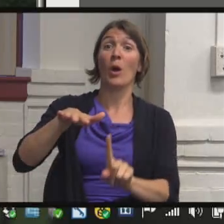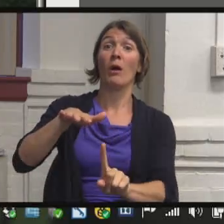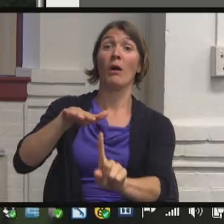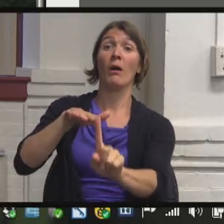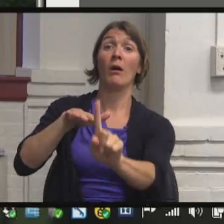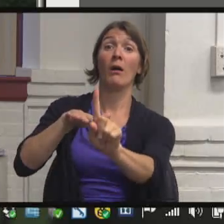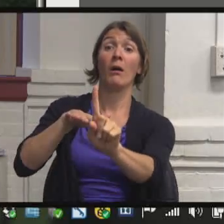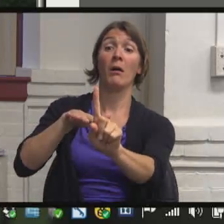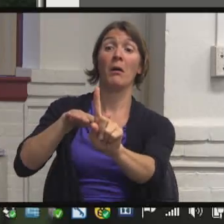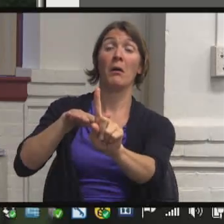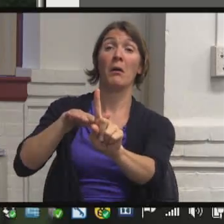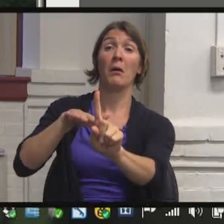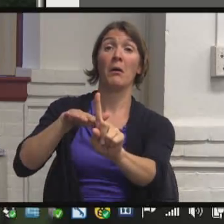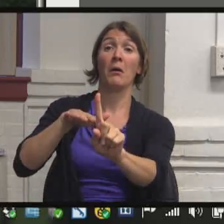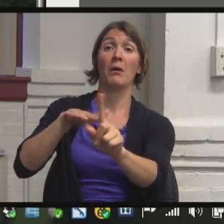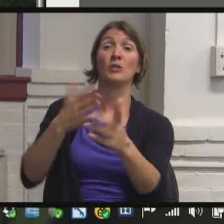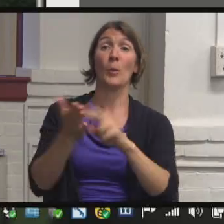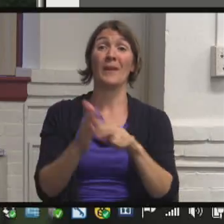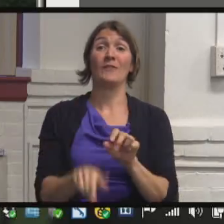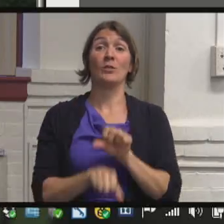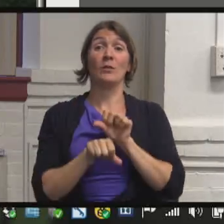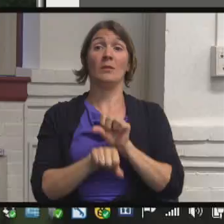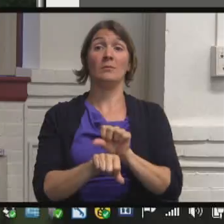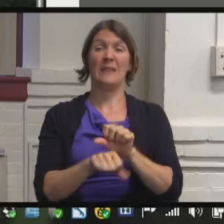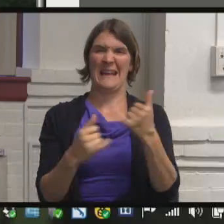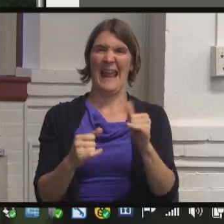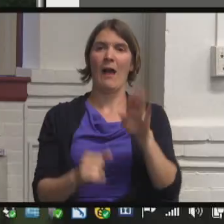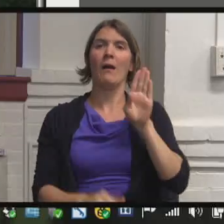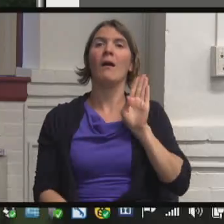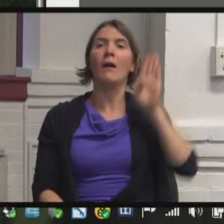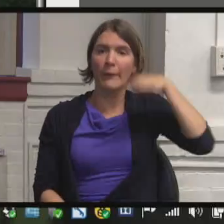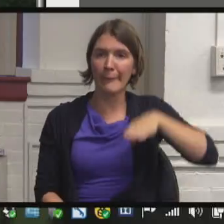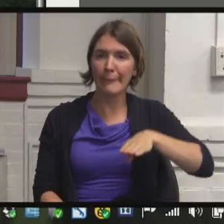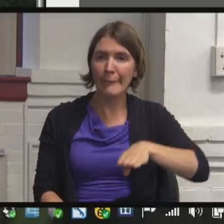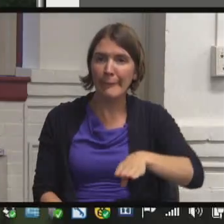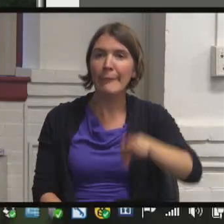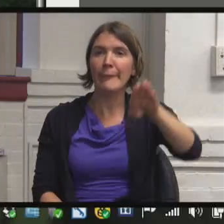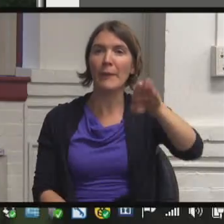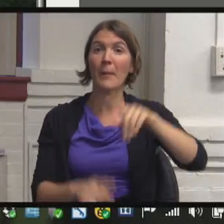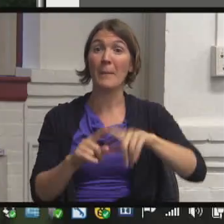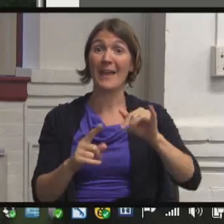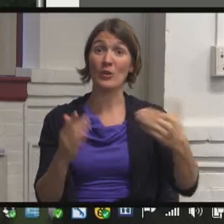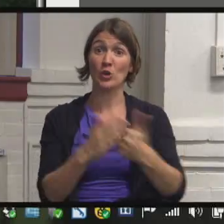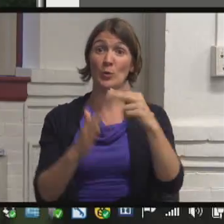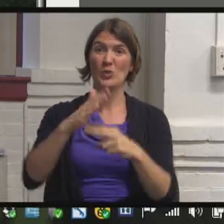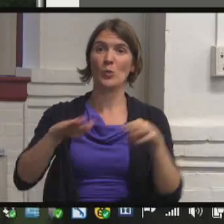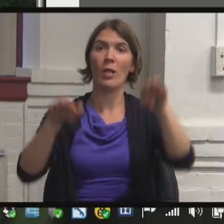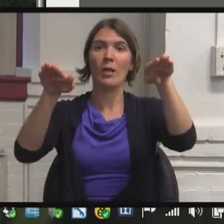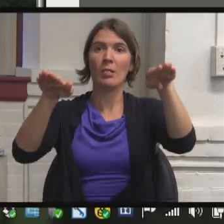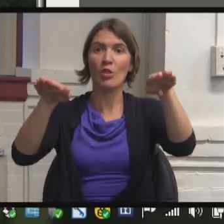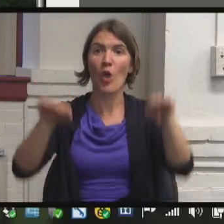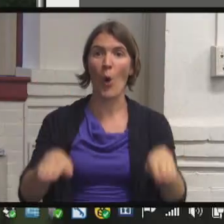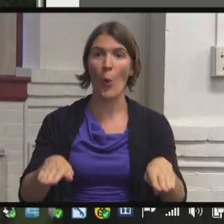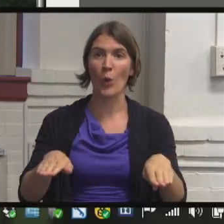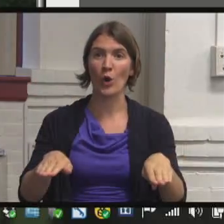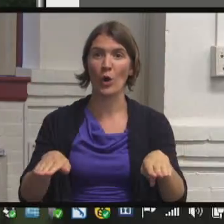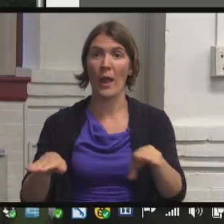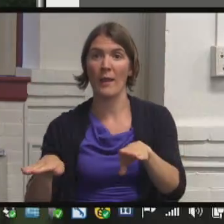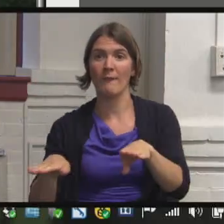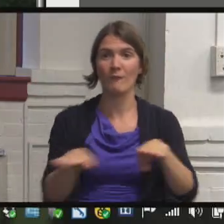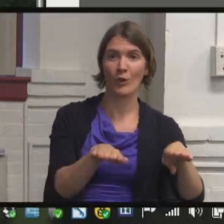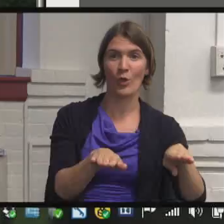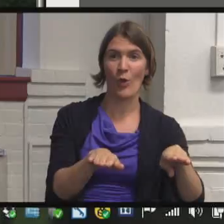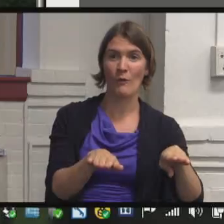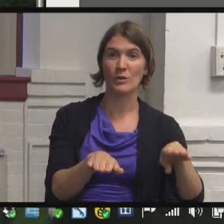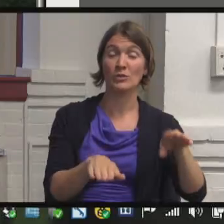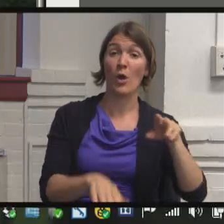here is that as you travel on the new bridge, you're actually going to be a little bit lower and a little bit further over. So there